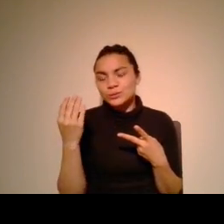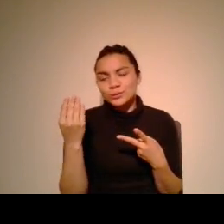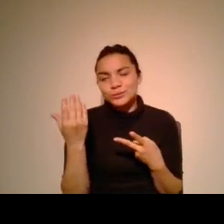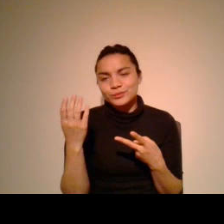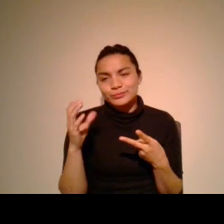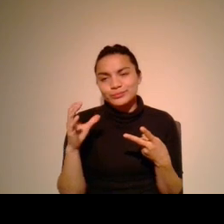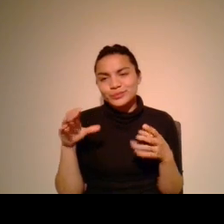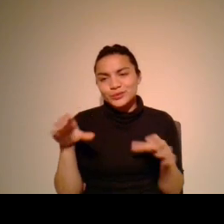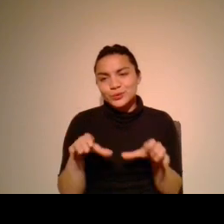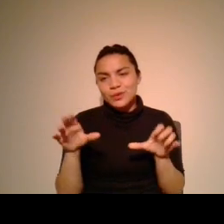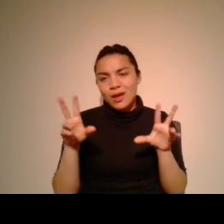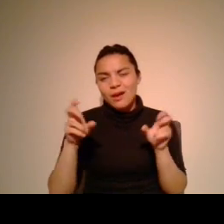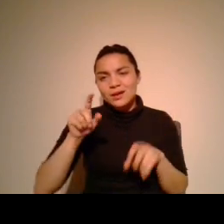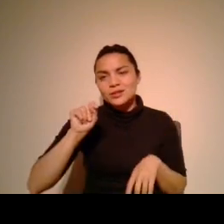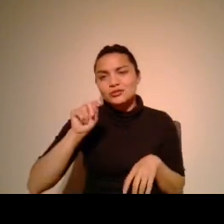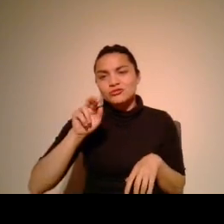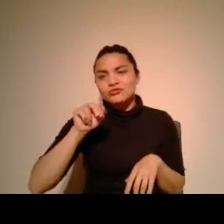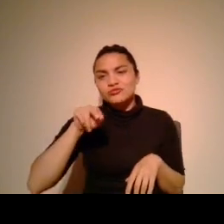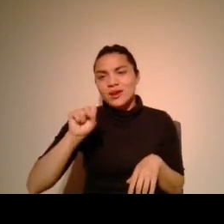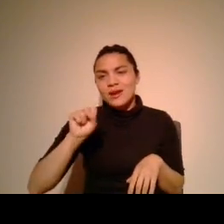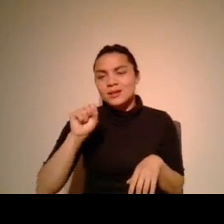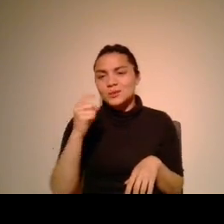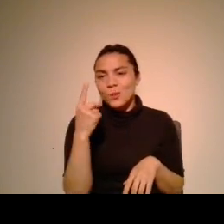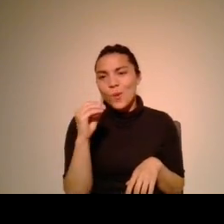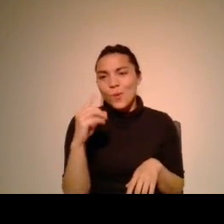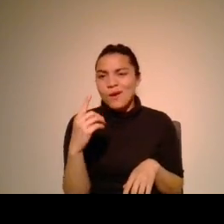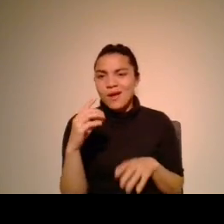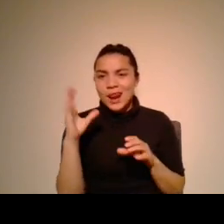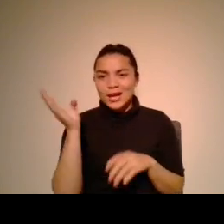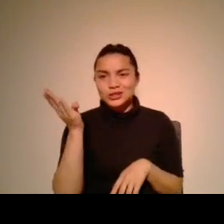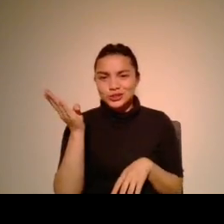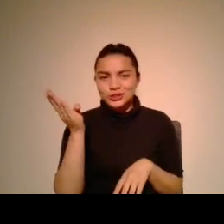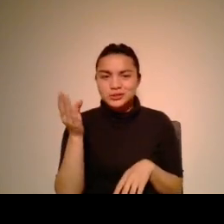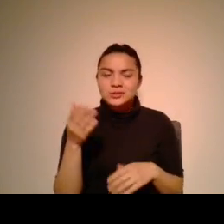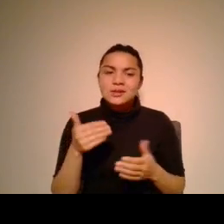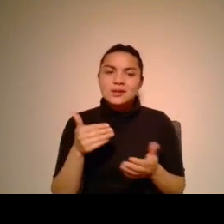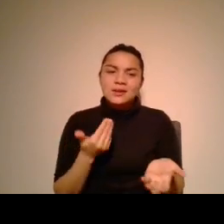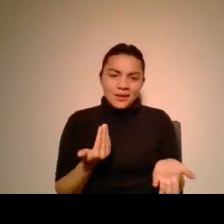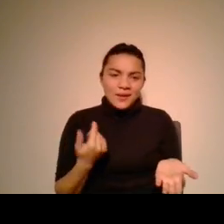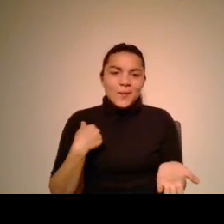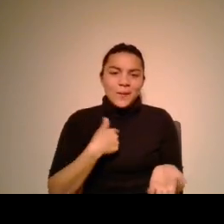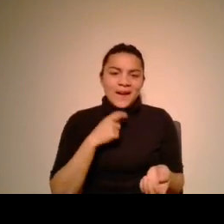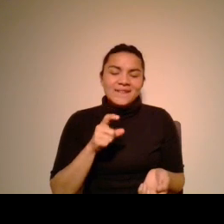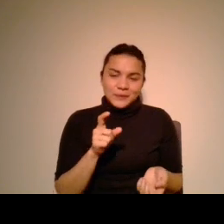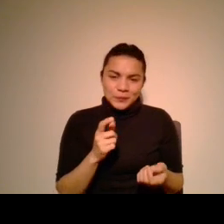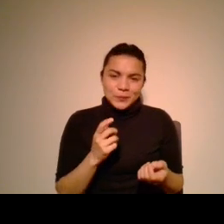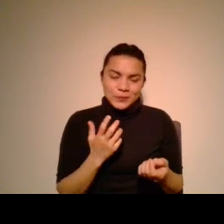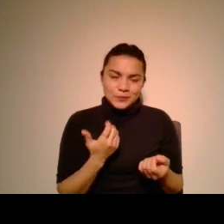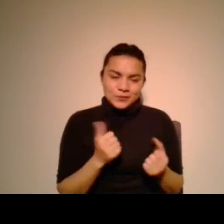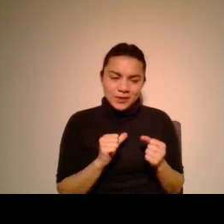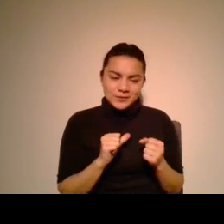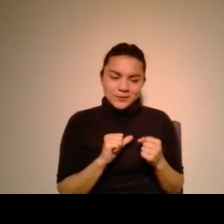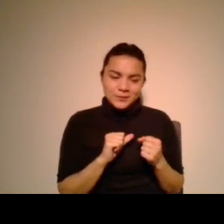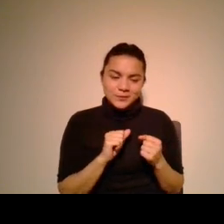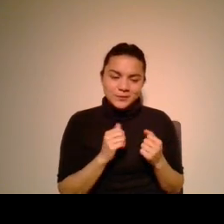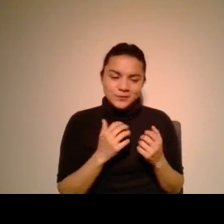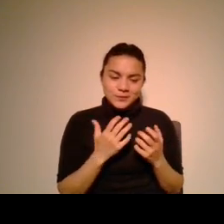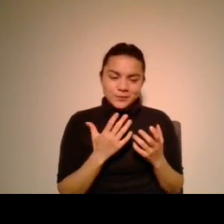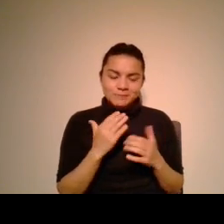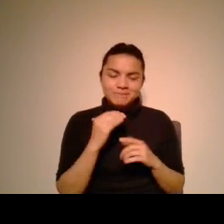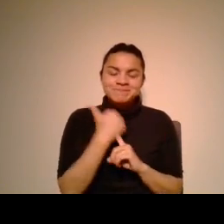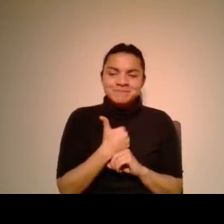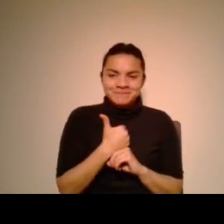lecture, and in some ways we do have to sort of build up a callus to just sort of telling people what we